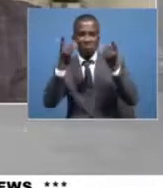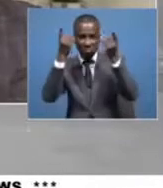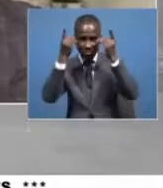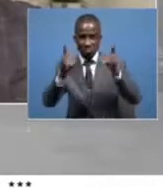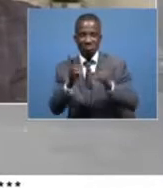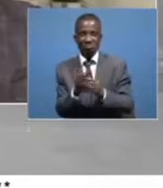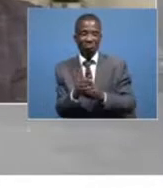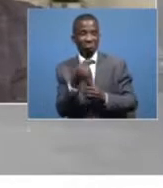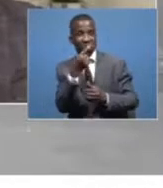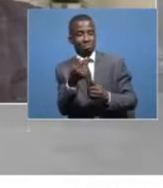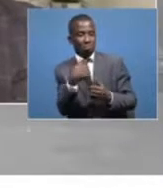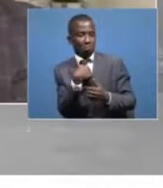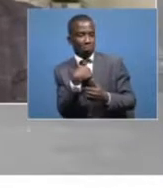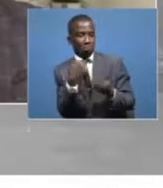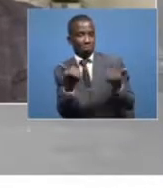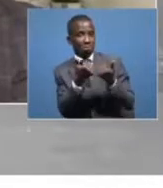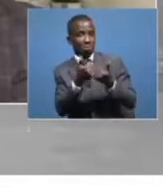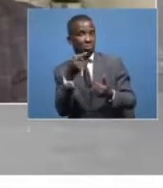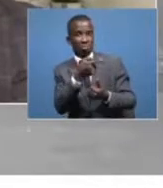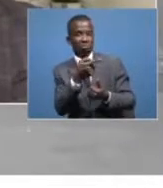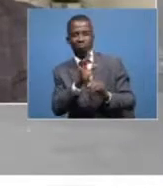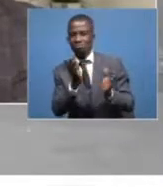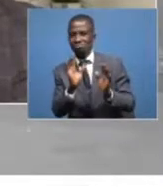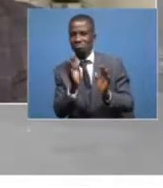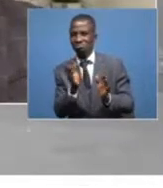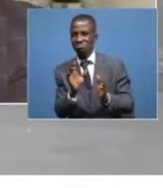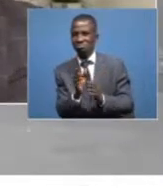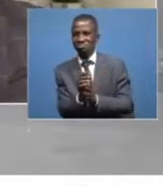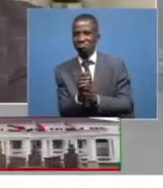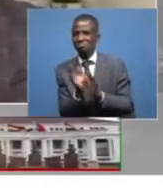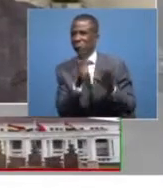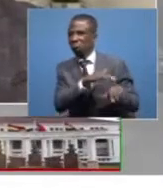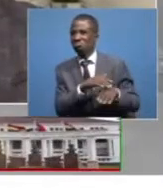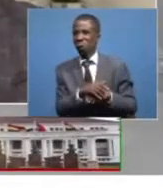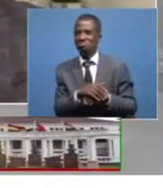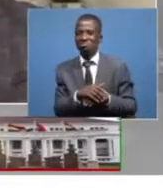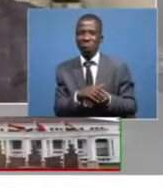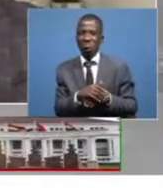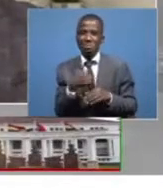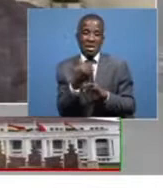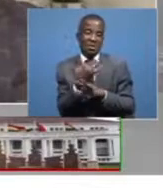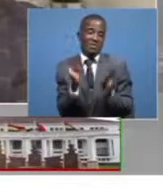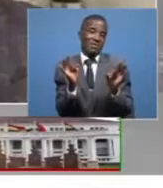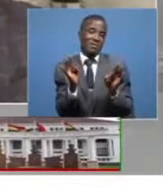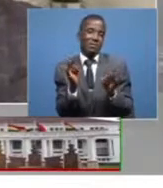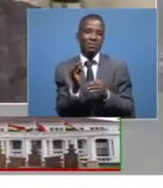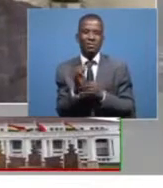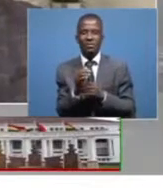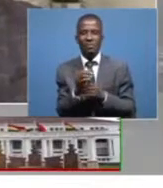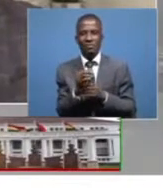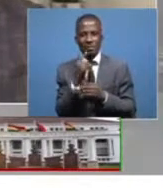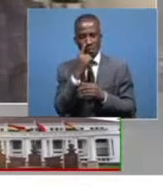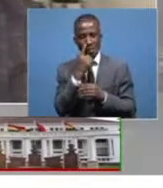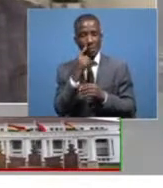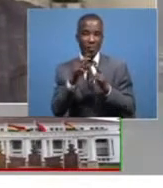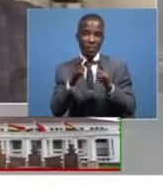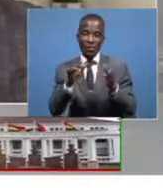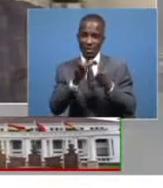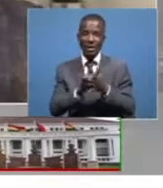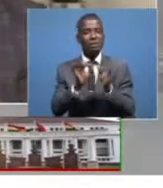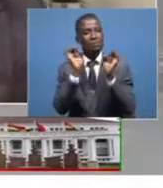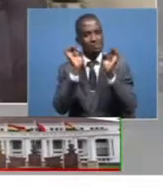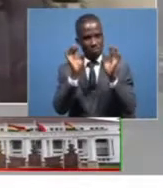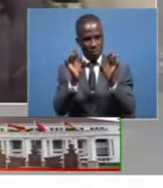risk and say, I'm not going to call any evidence. The court should decide on the basis of everything that is before it. And so that